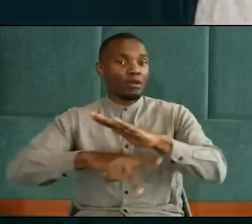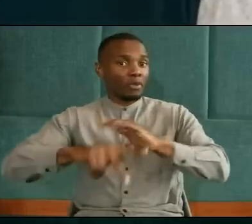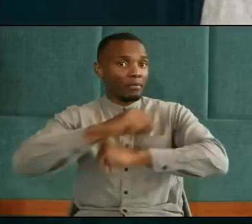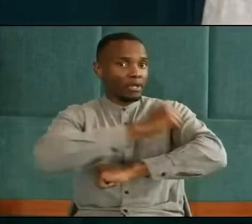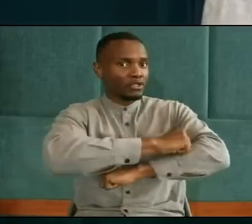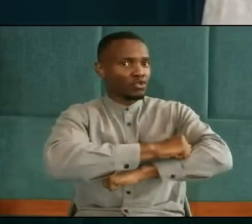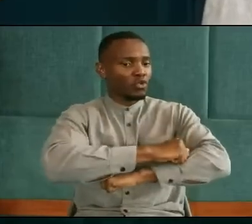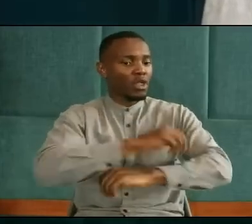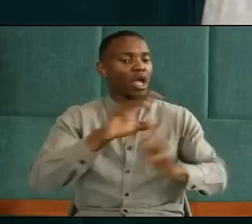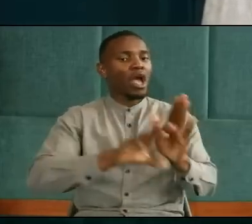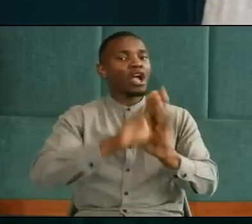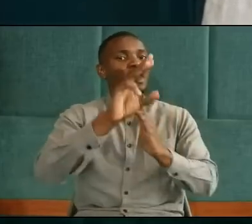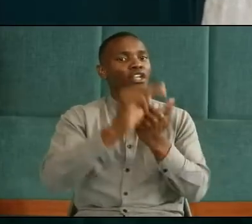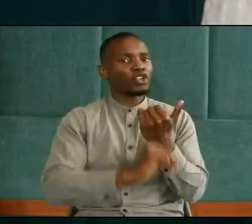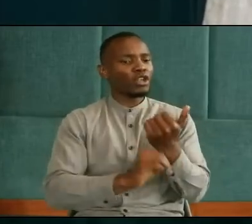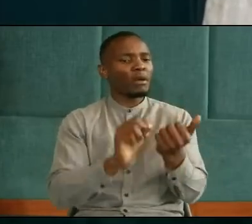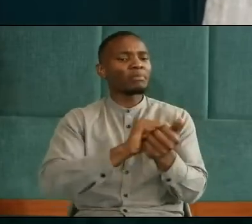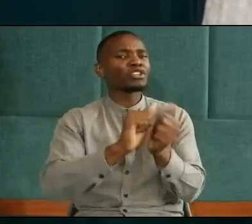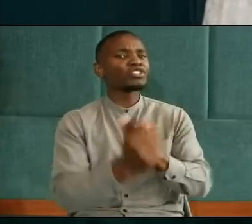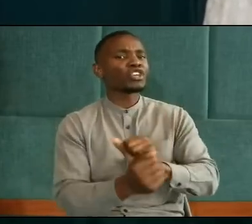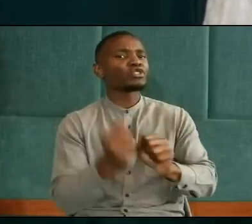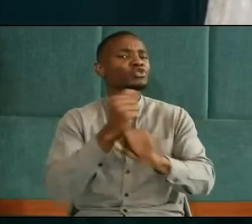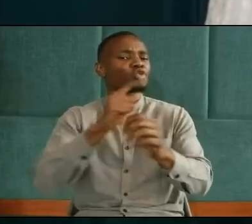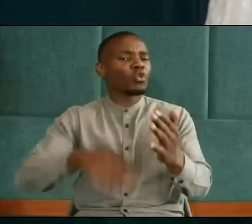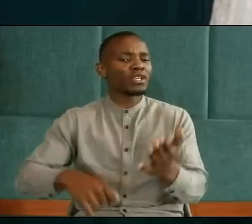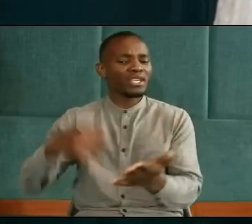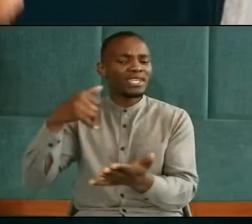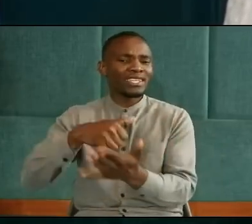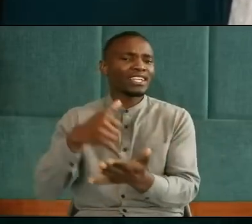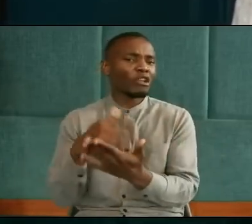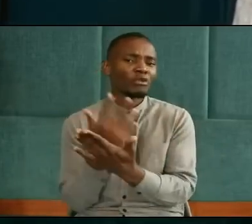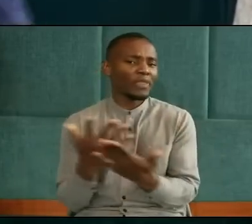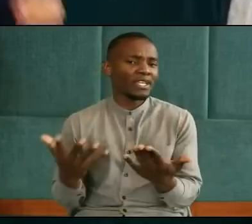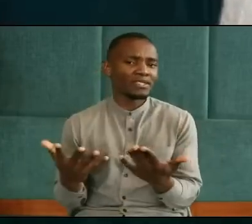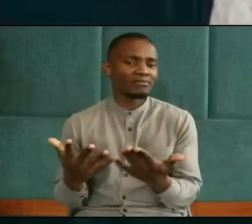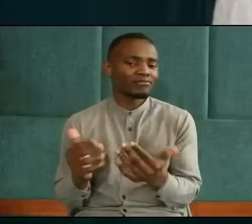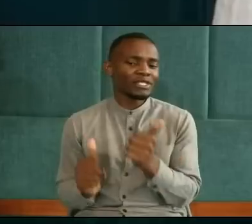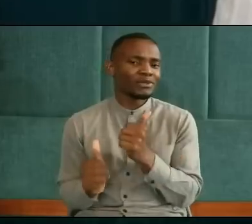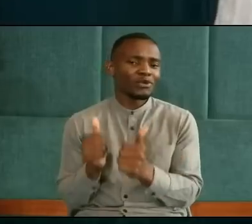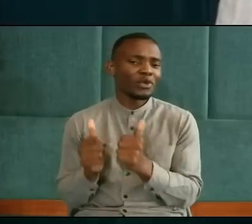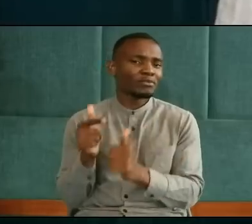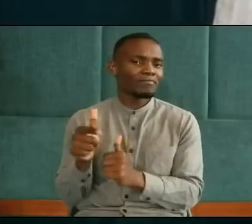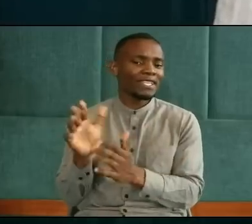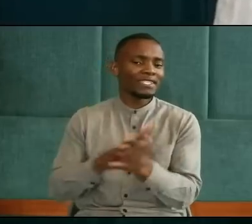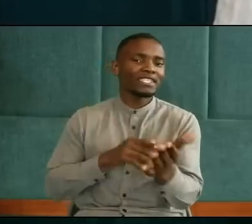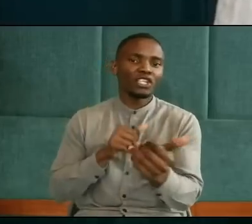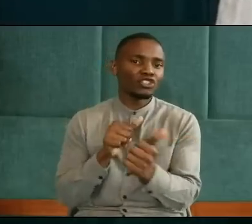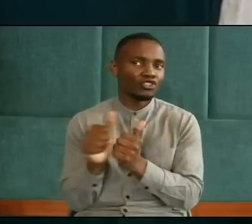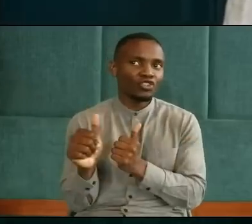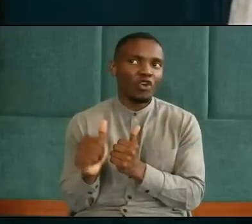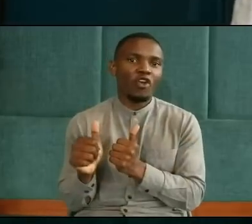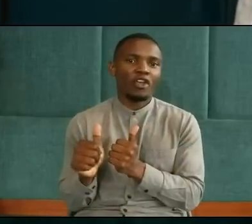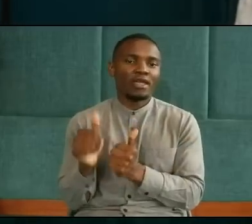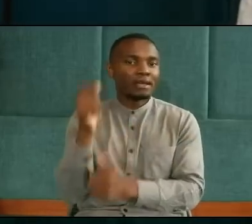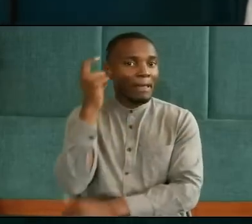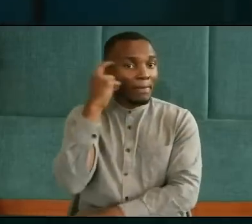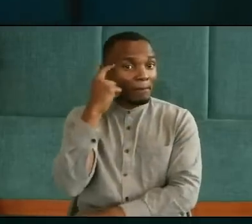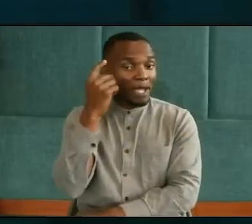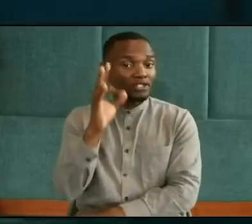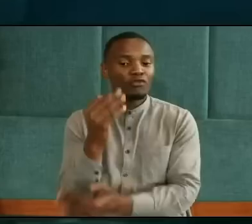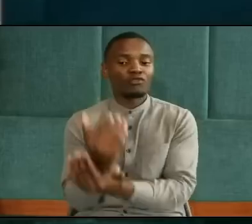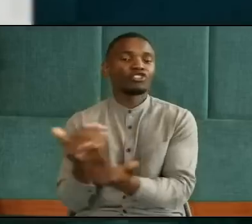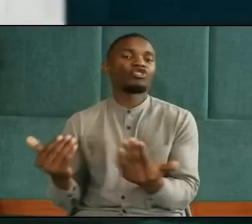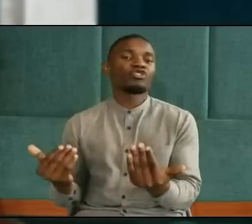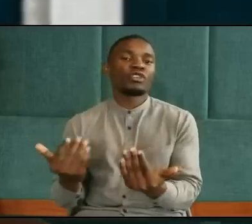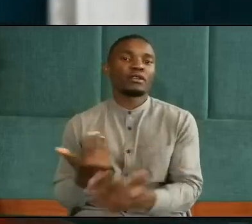schools are being changed to include stuff that are destructive to the minds of our